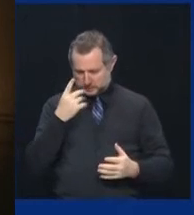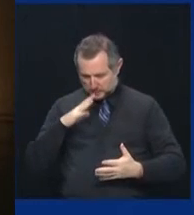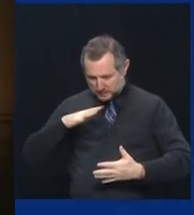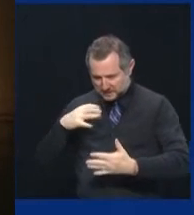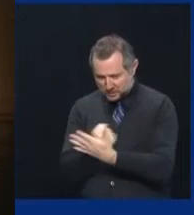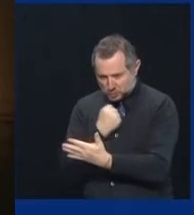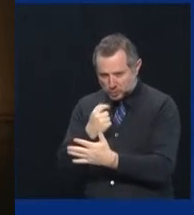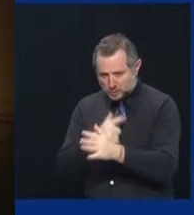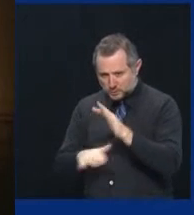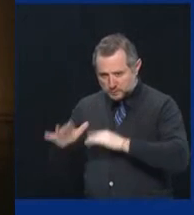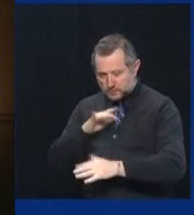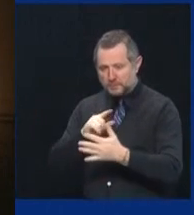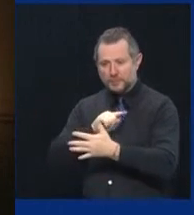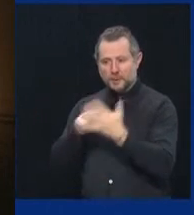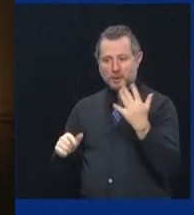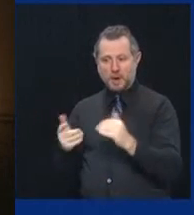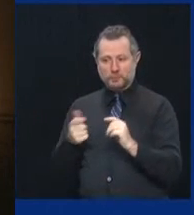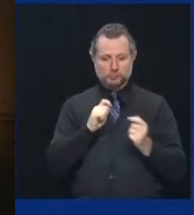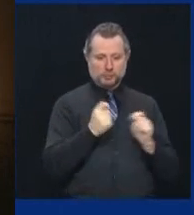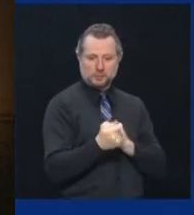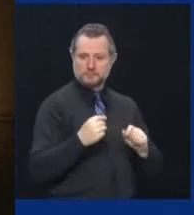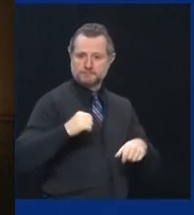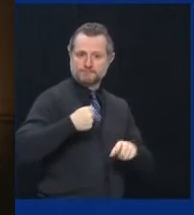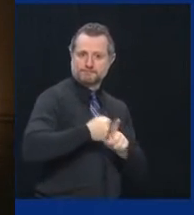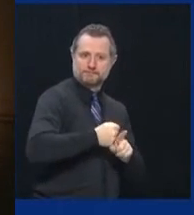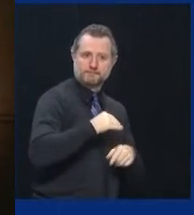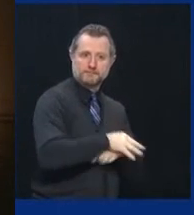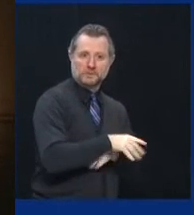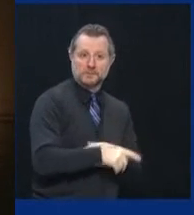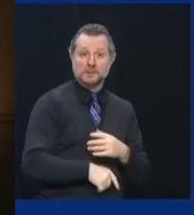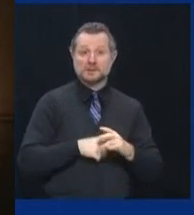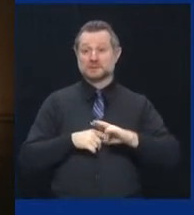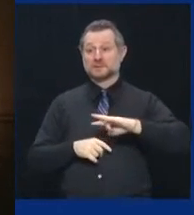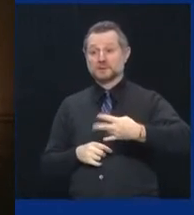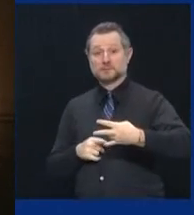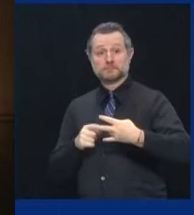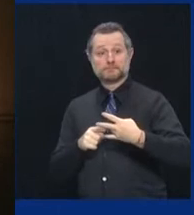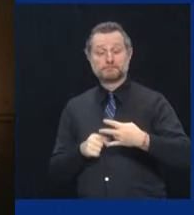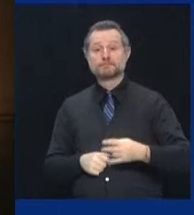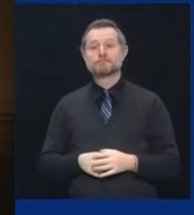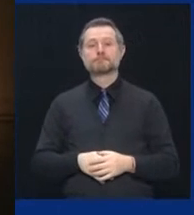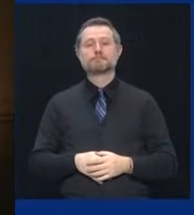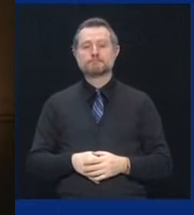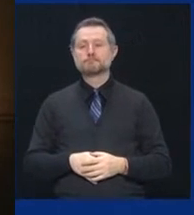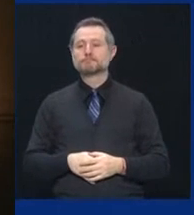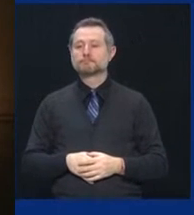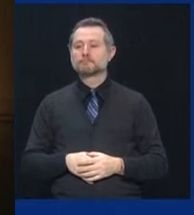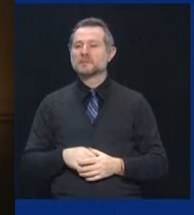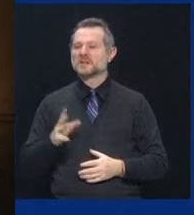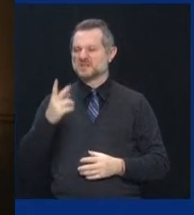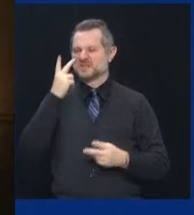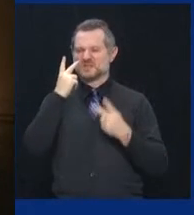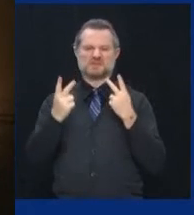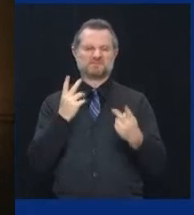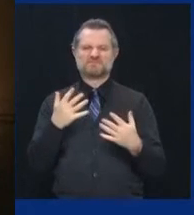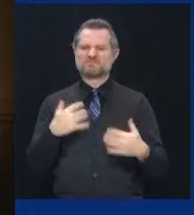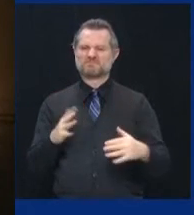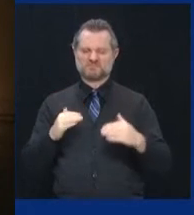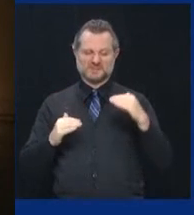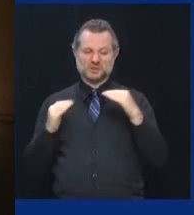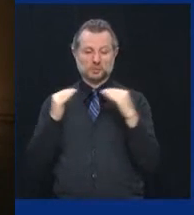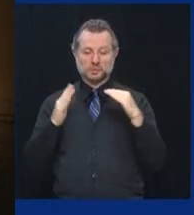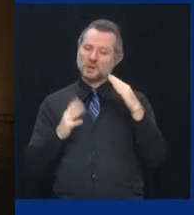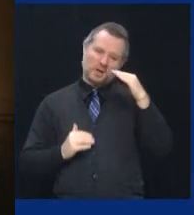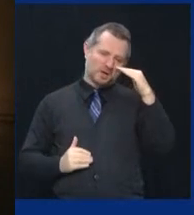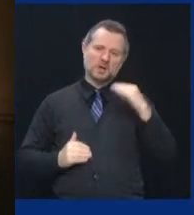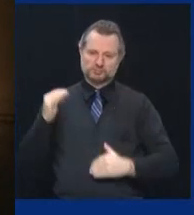on those coming changes. Seventh, we must address the systemic injustices exposed